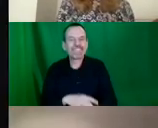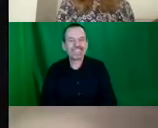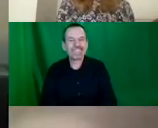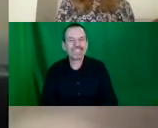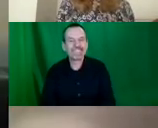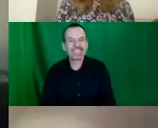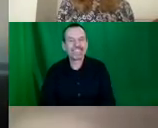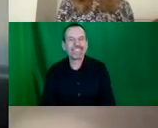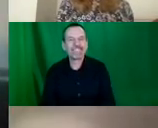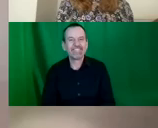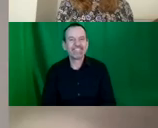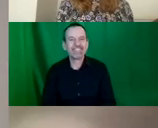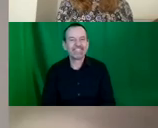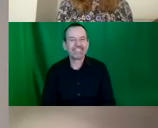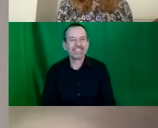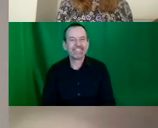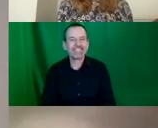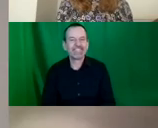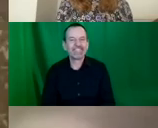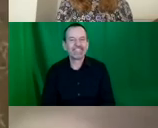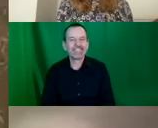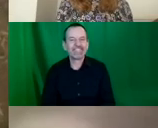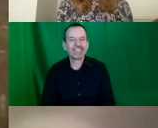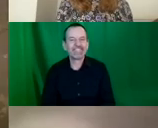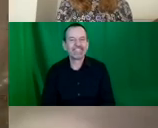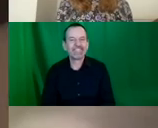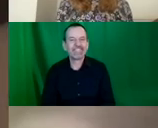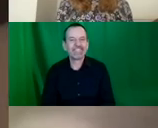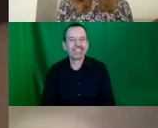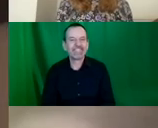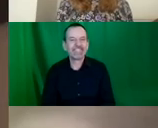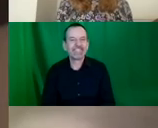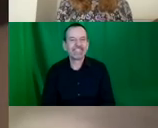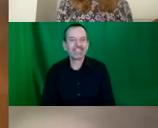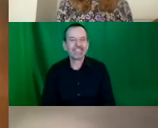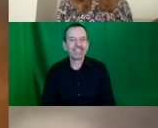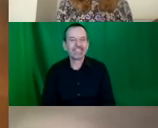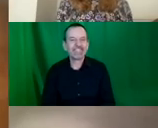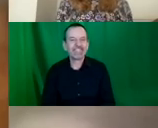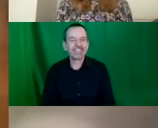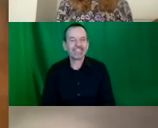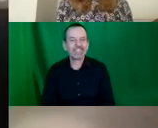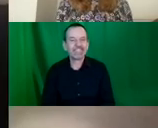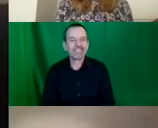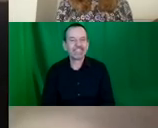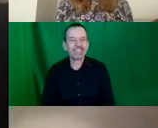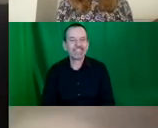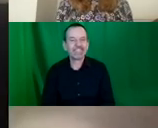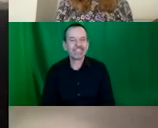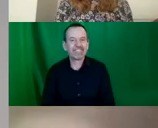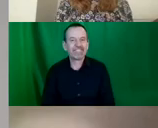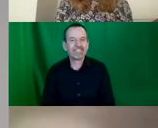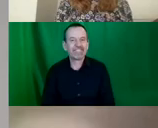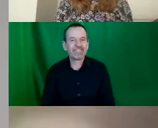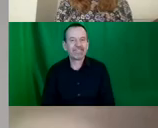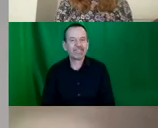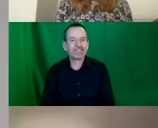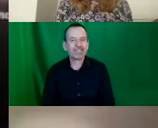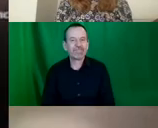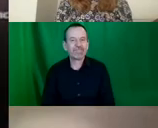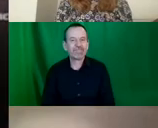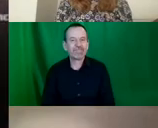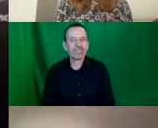new variant. Later, how are you alive? So resizing, a spine is completely missed. Next up, we have this one. No, this is